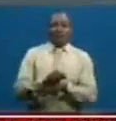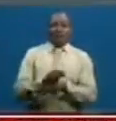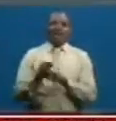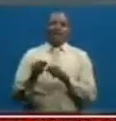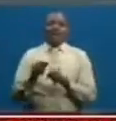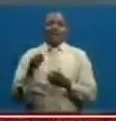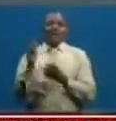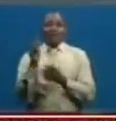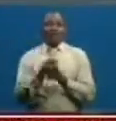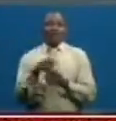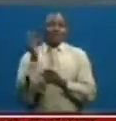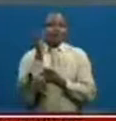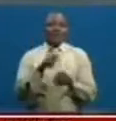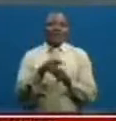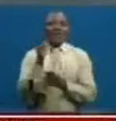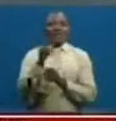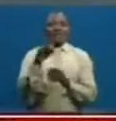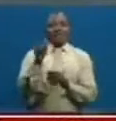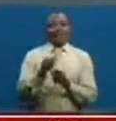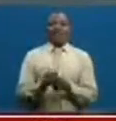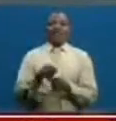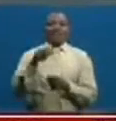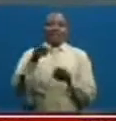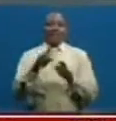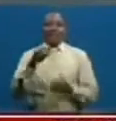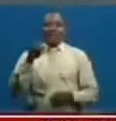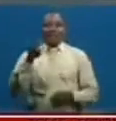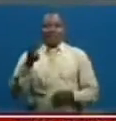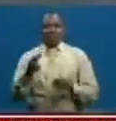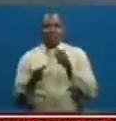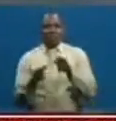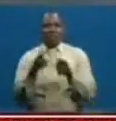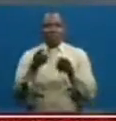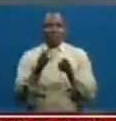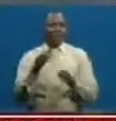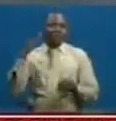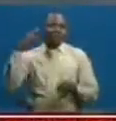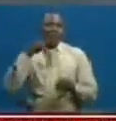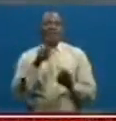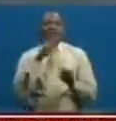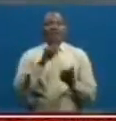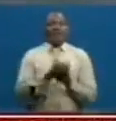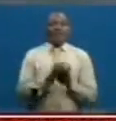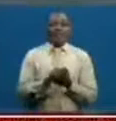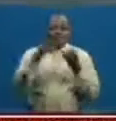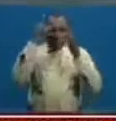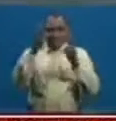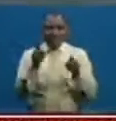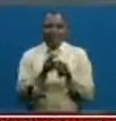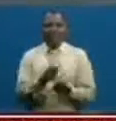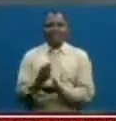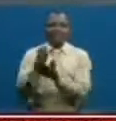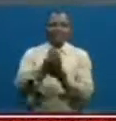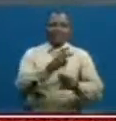Gramophone library. Speaking at a lecture in Accra, the director of radio, Mr. Yaw Owusu Addo, noted that the decision would